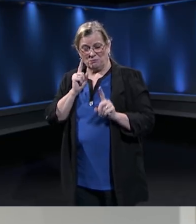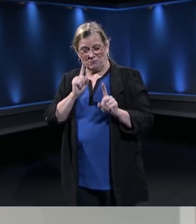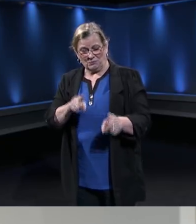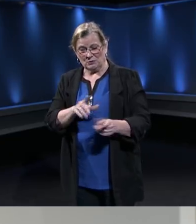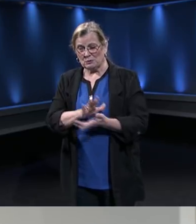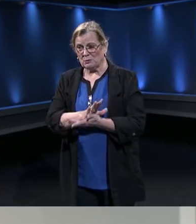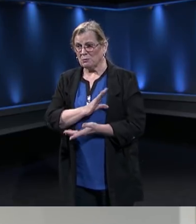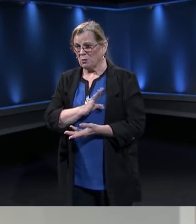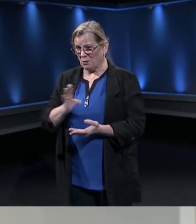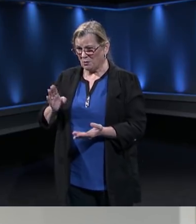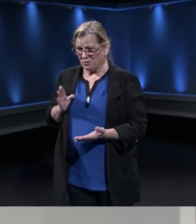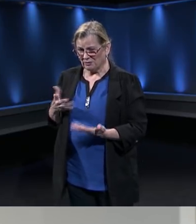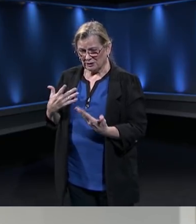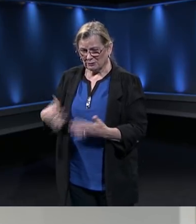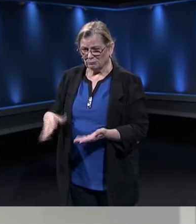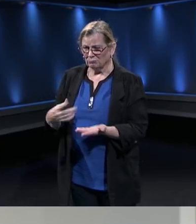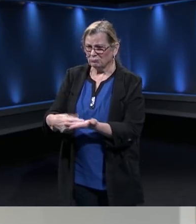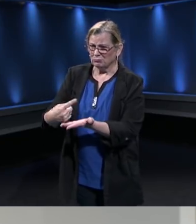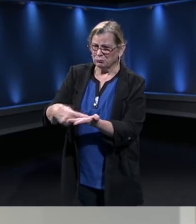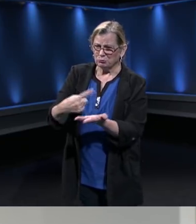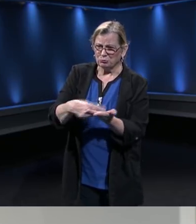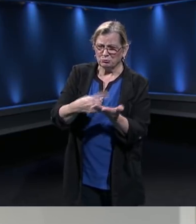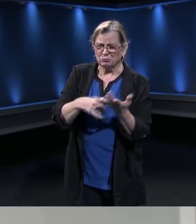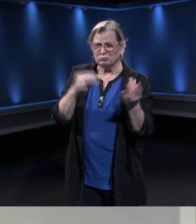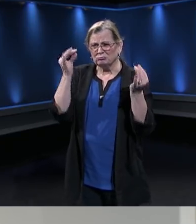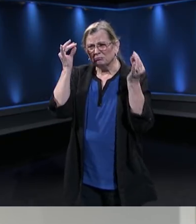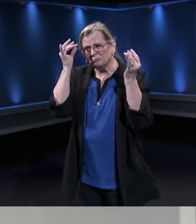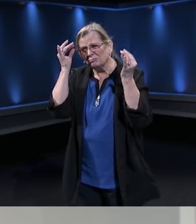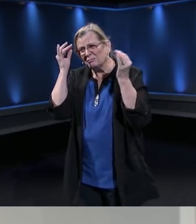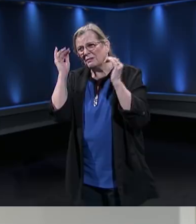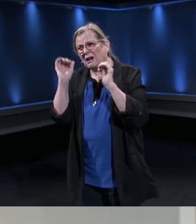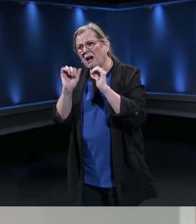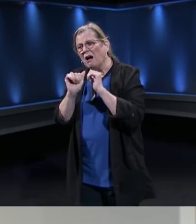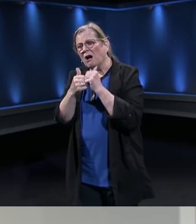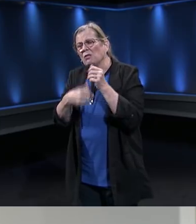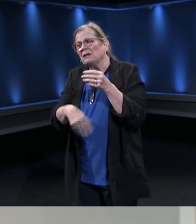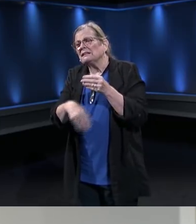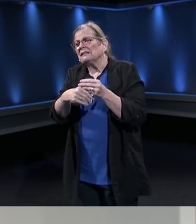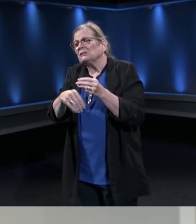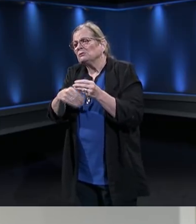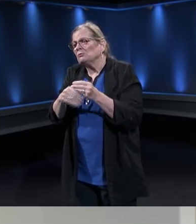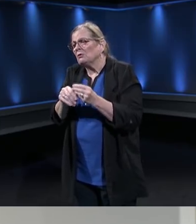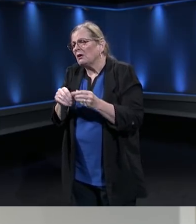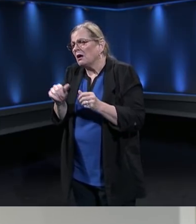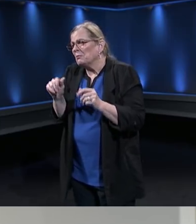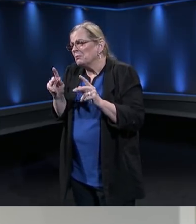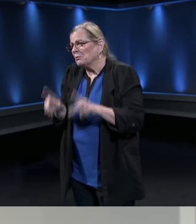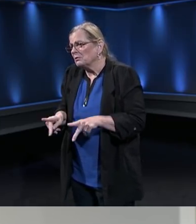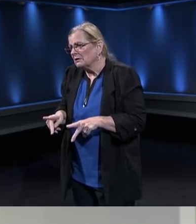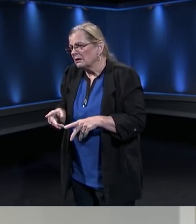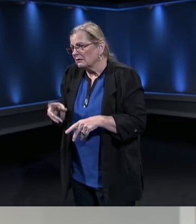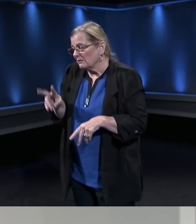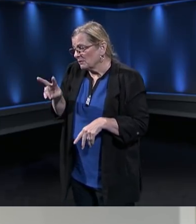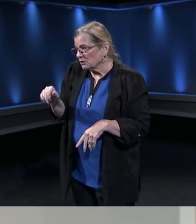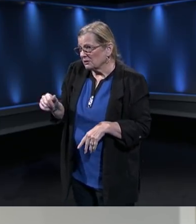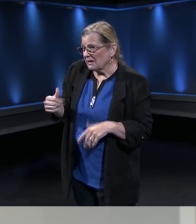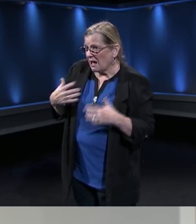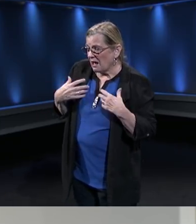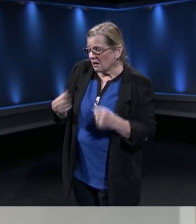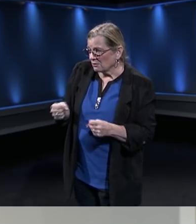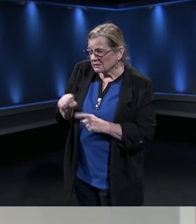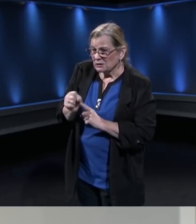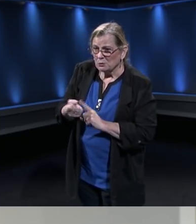opportunities beyond the virtual start of the school year, as health conditions allow, to be able to provide